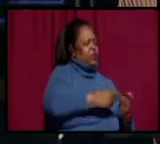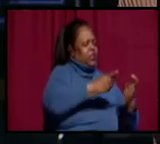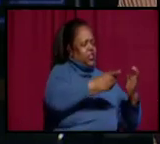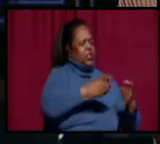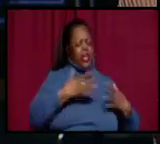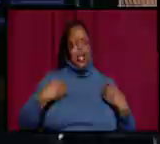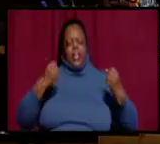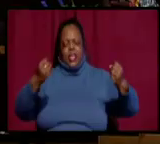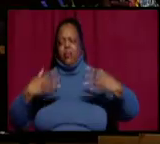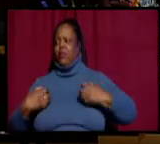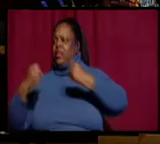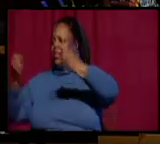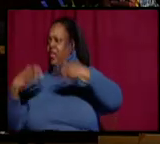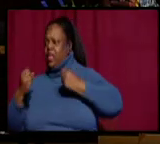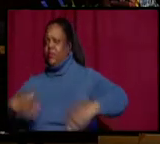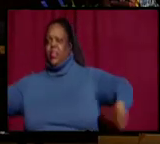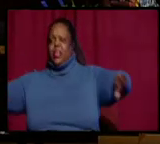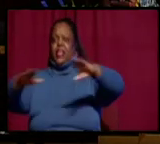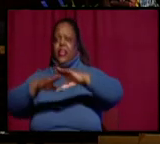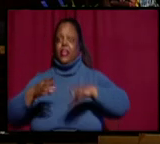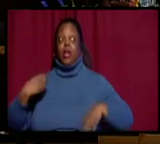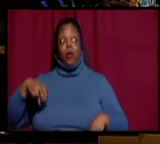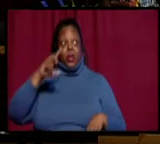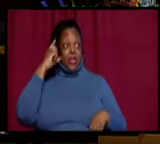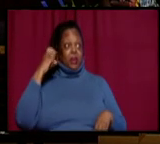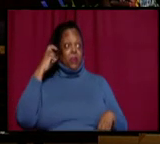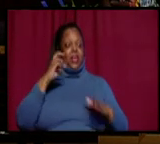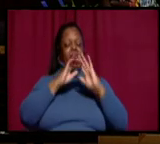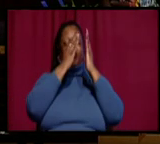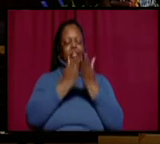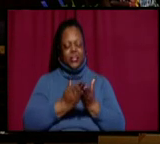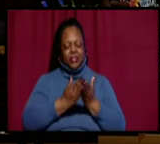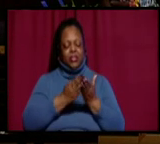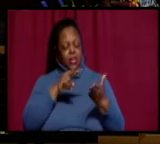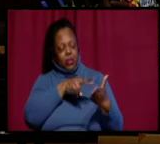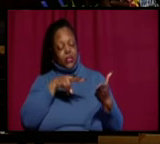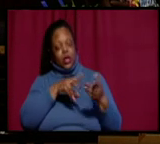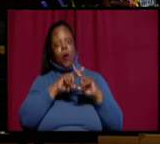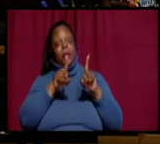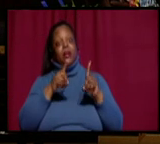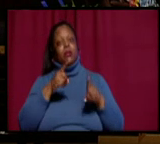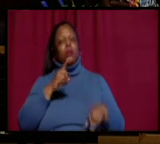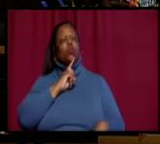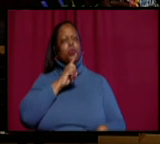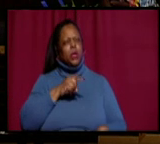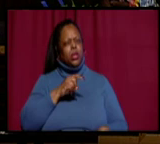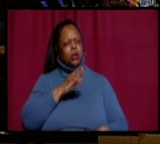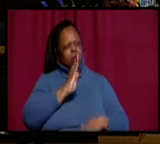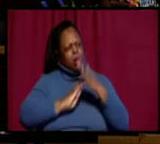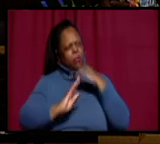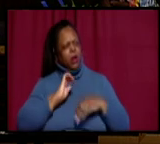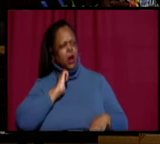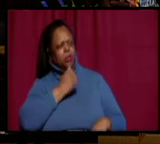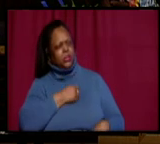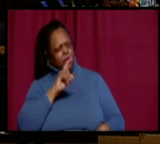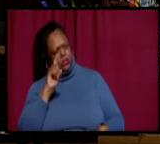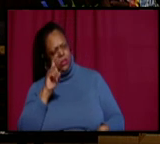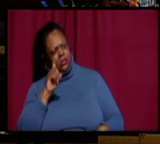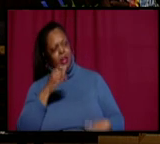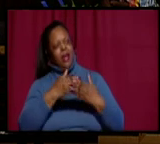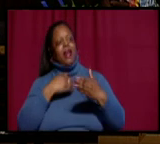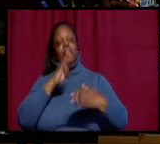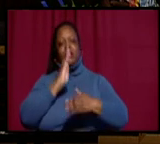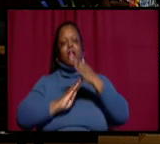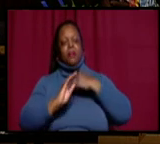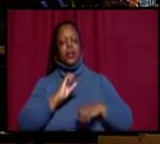their land. But so many of us, we hear that scripture, but have we humbled ourselves? So we want to humble ourselves, and after humbling